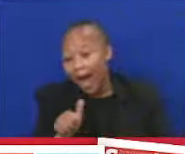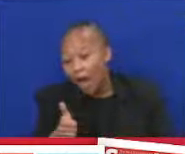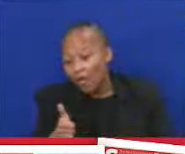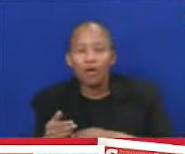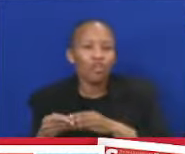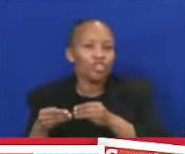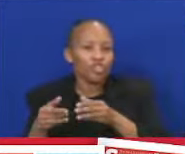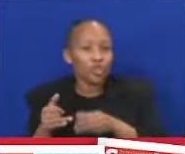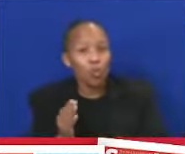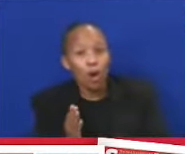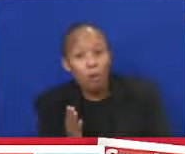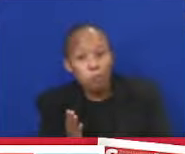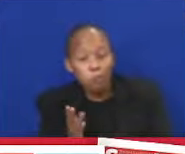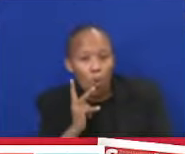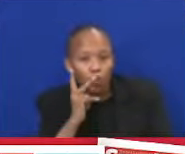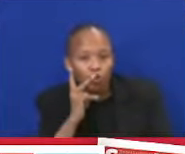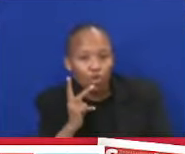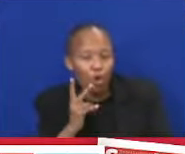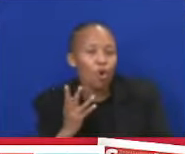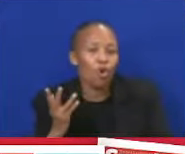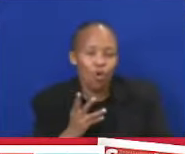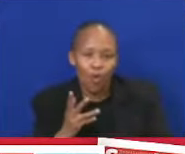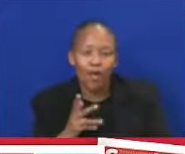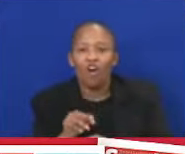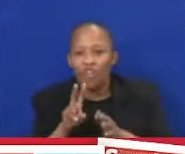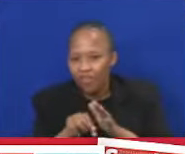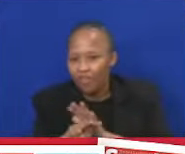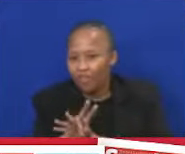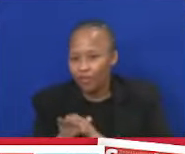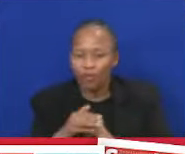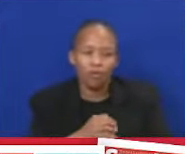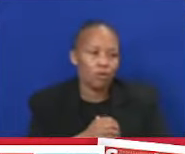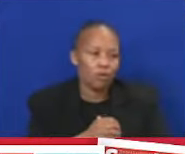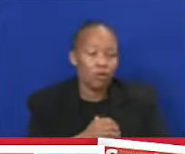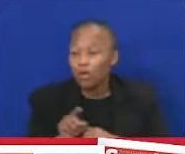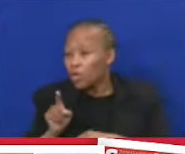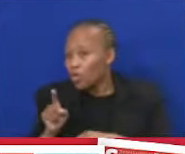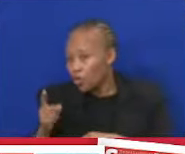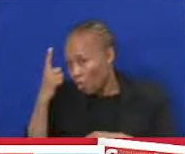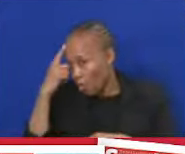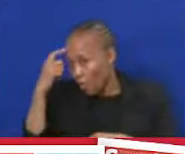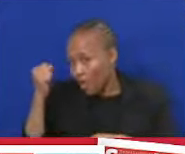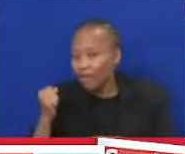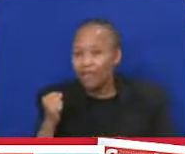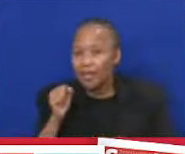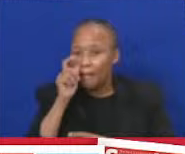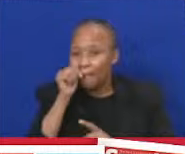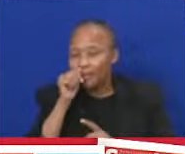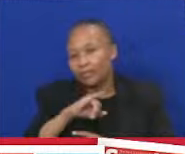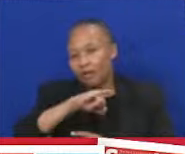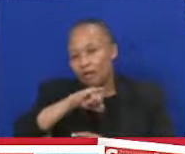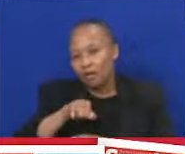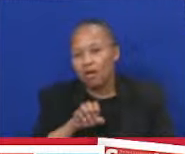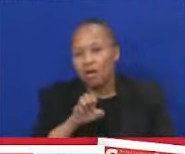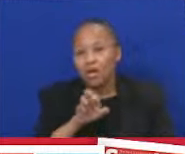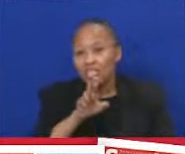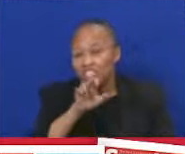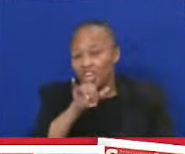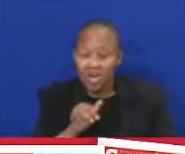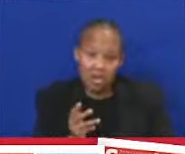Did that lead you to believe that Mr. Bushoka may have been in those premises?